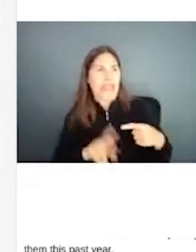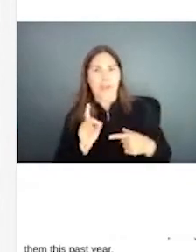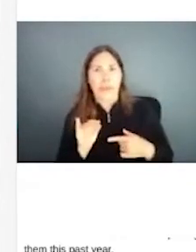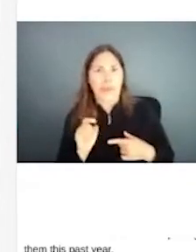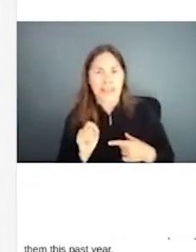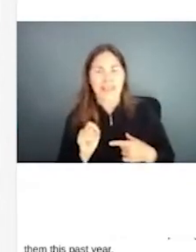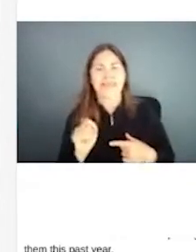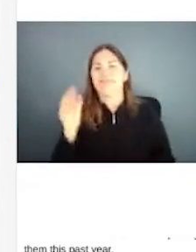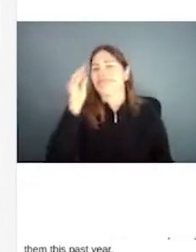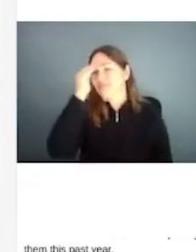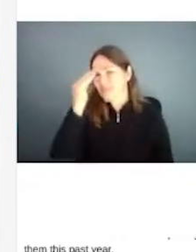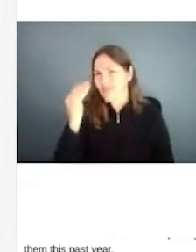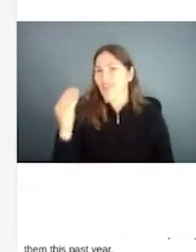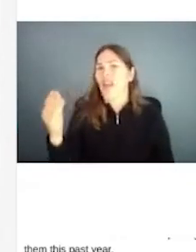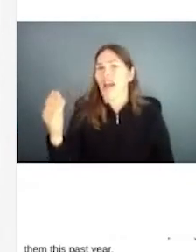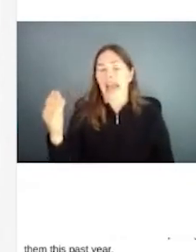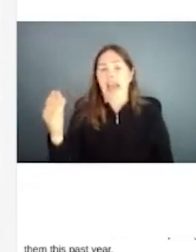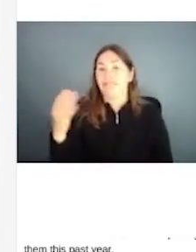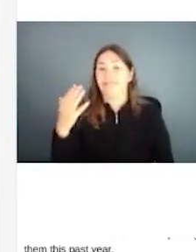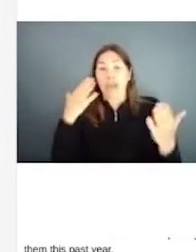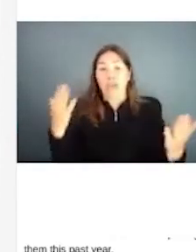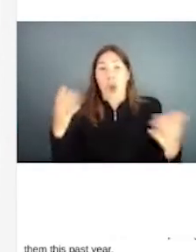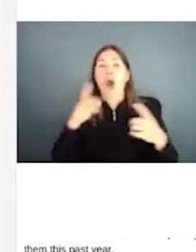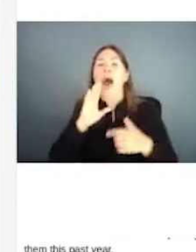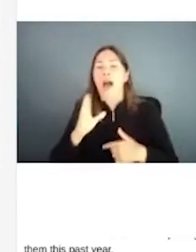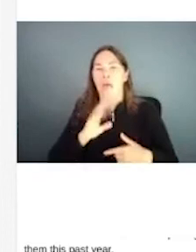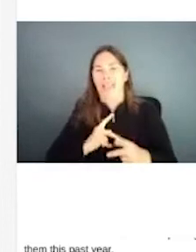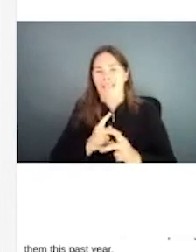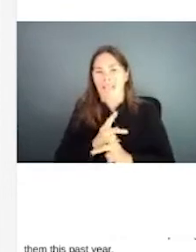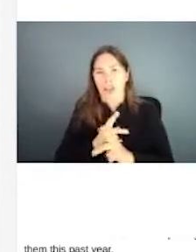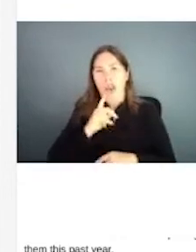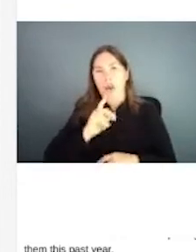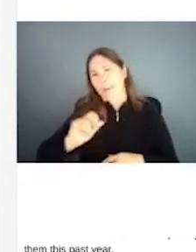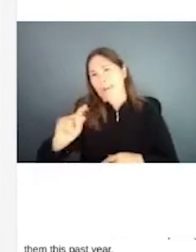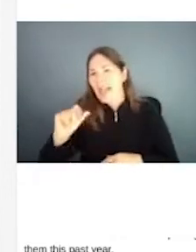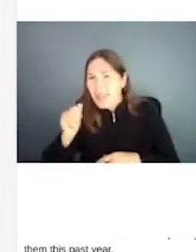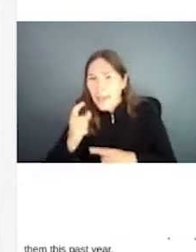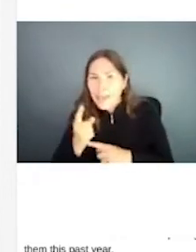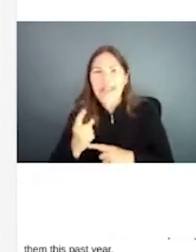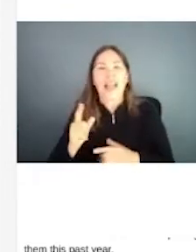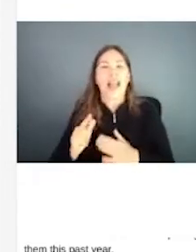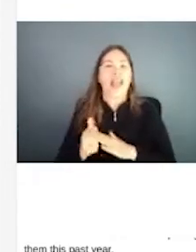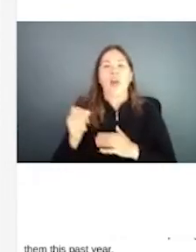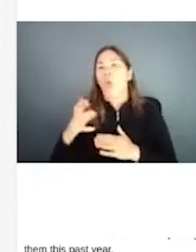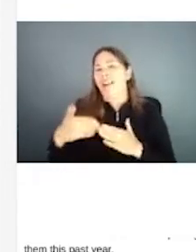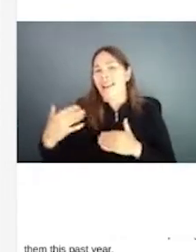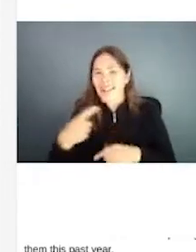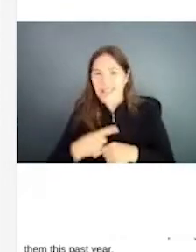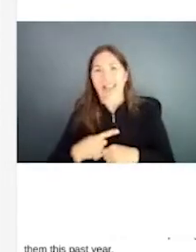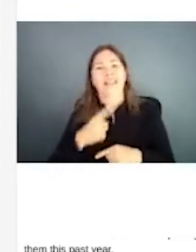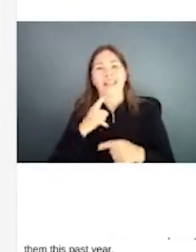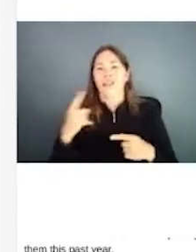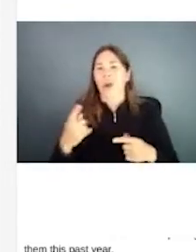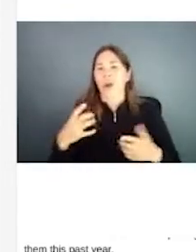I tell them I don't know, but I'm going to figure it out. And I'll either come back 10 minutes later or the next day. And then that's always an